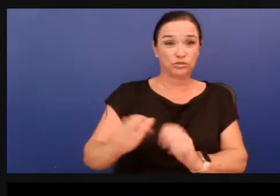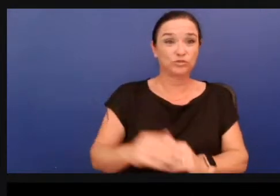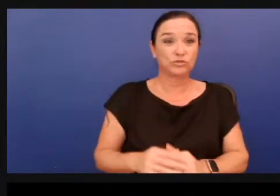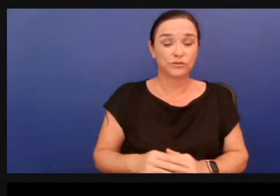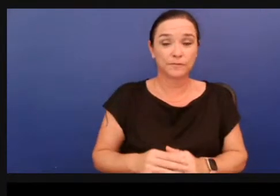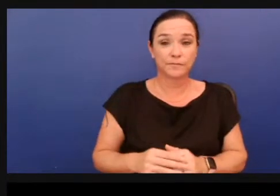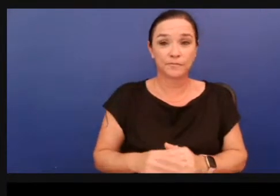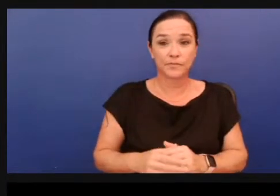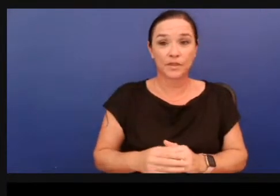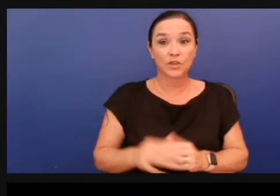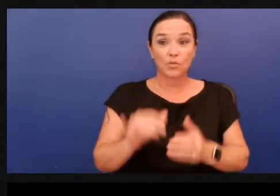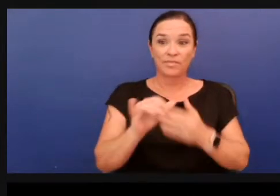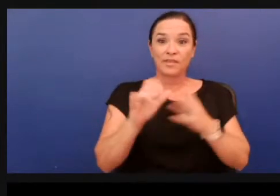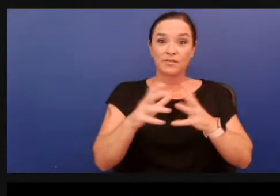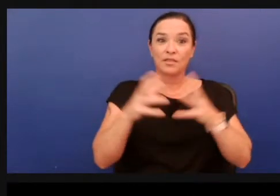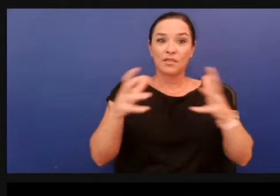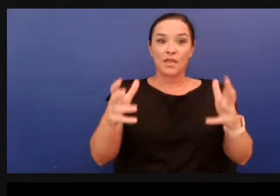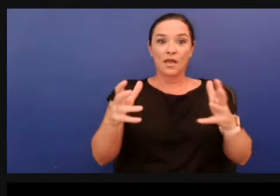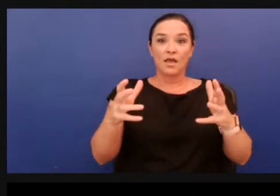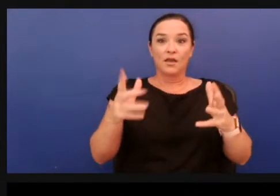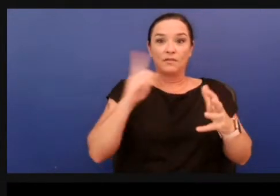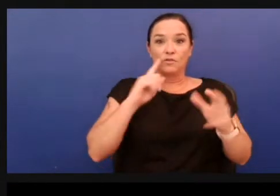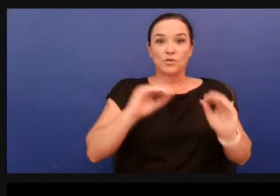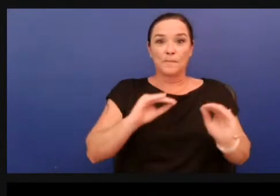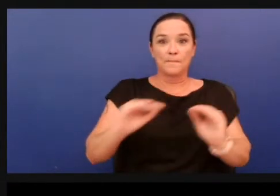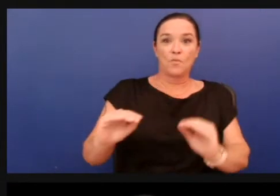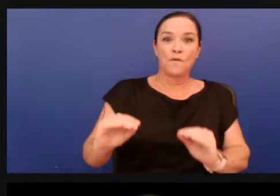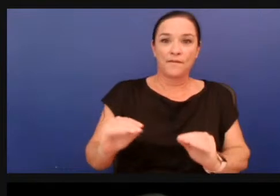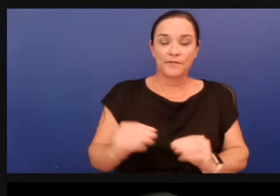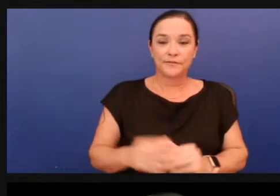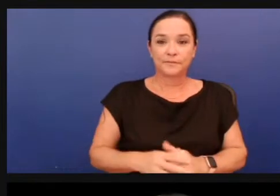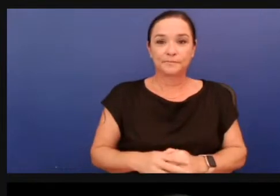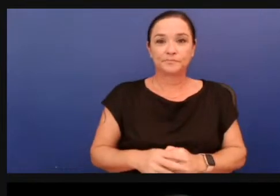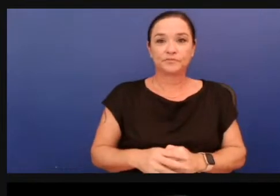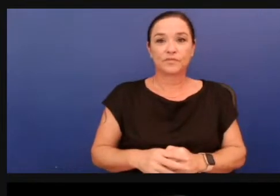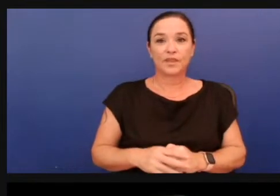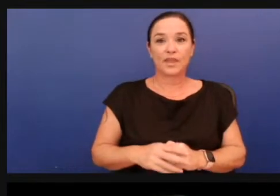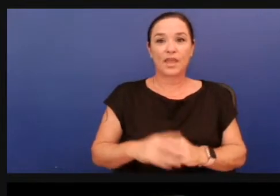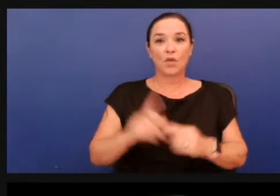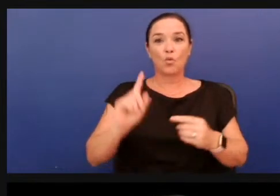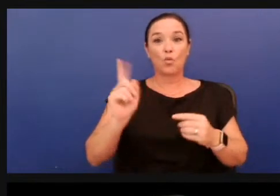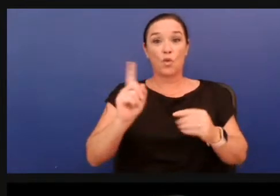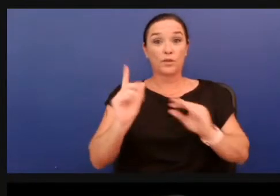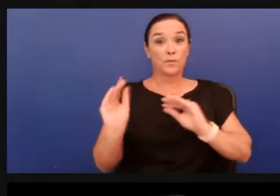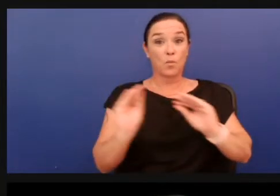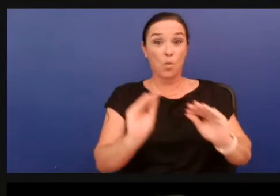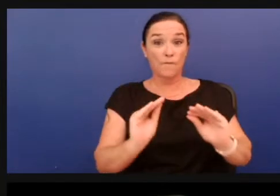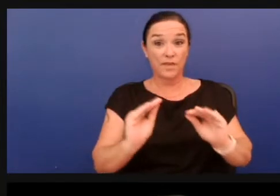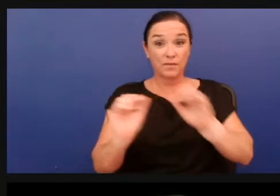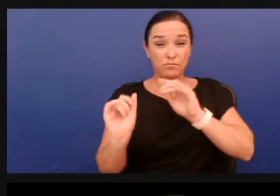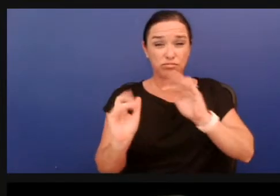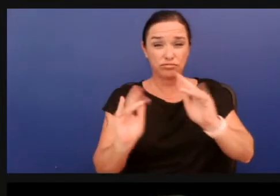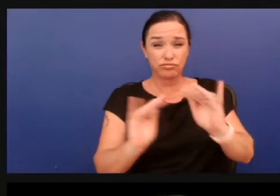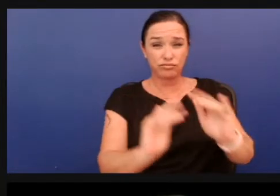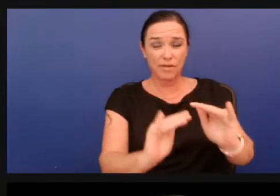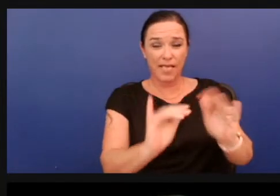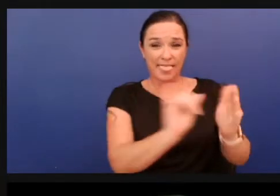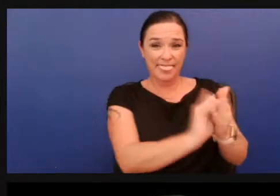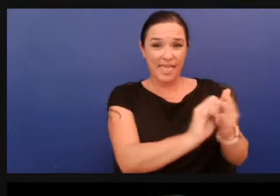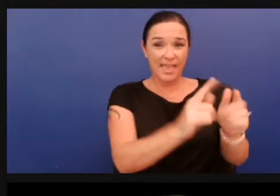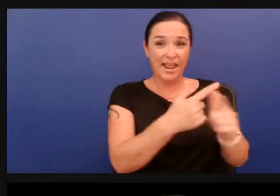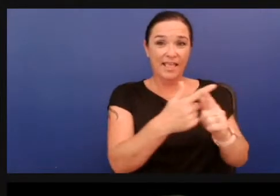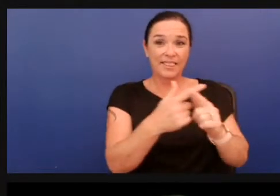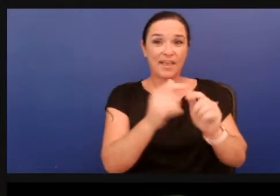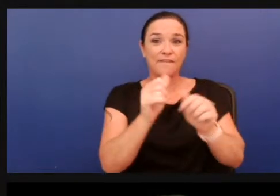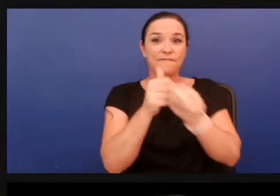So that's a lot for this thing to be shoved off the side. So now you're starting to see where it's accumulating. It's accumulating near this thing and further from this thing. Right, so